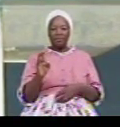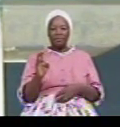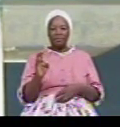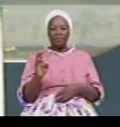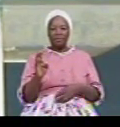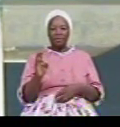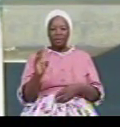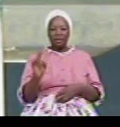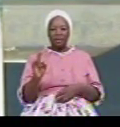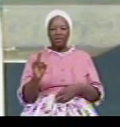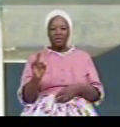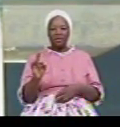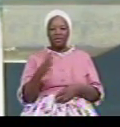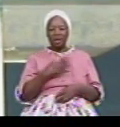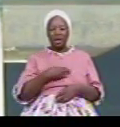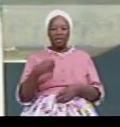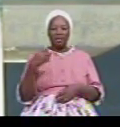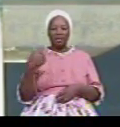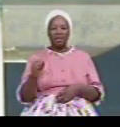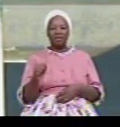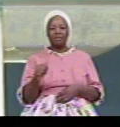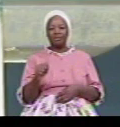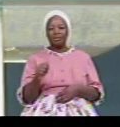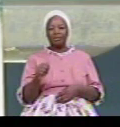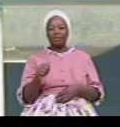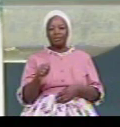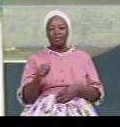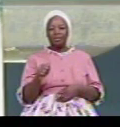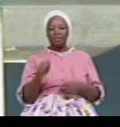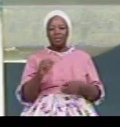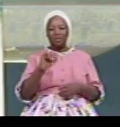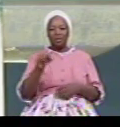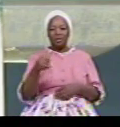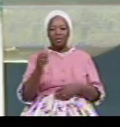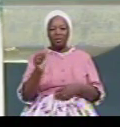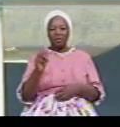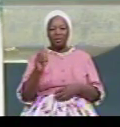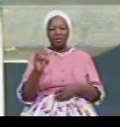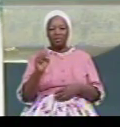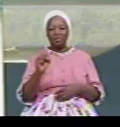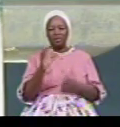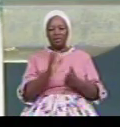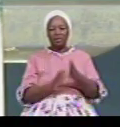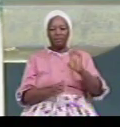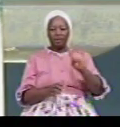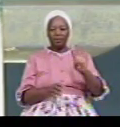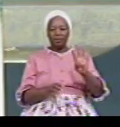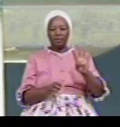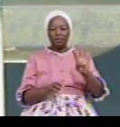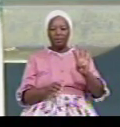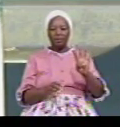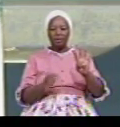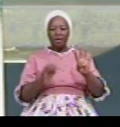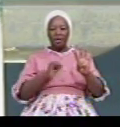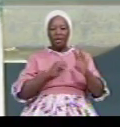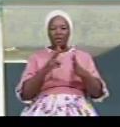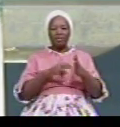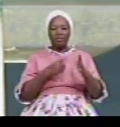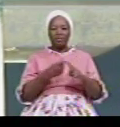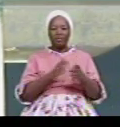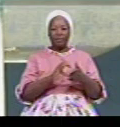verse 8, and verse 10. James chapter 4. I read to you from verse